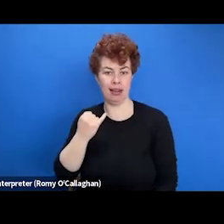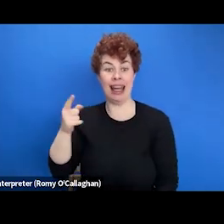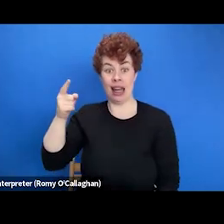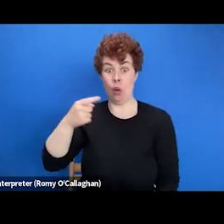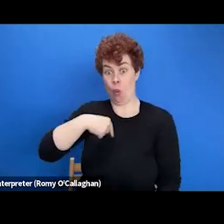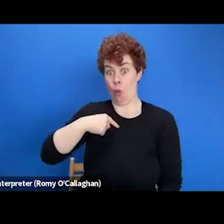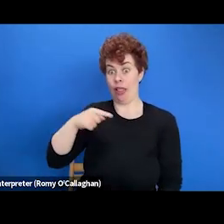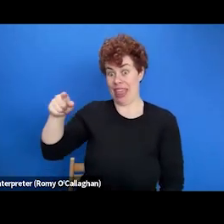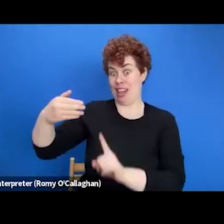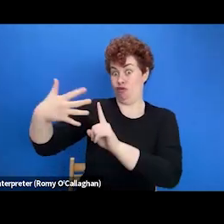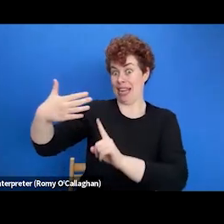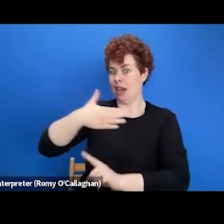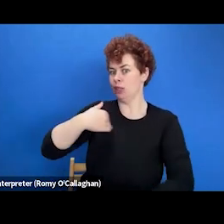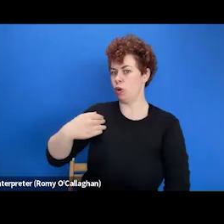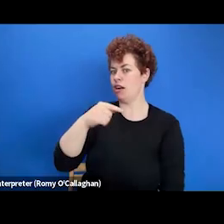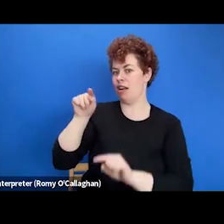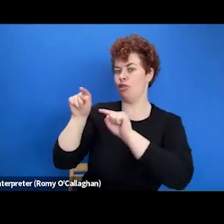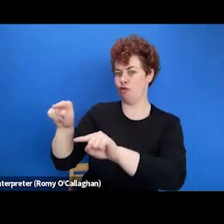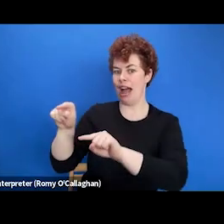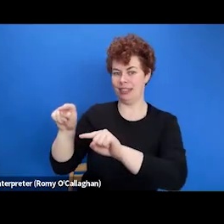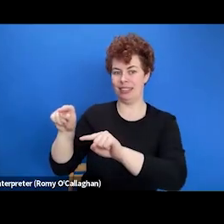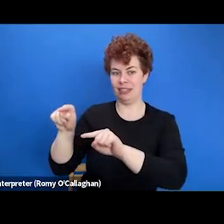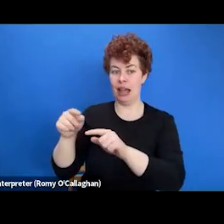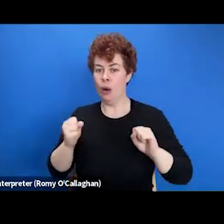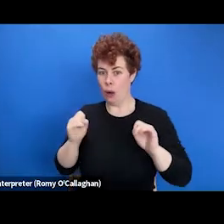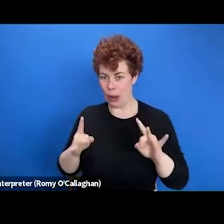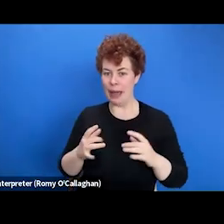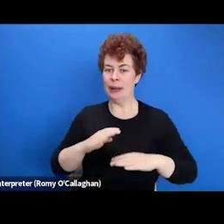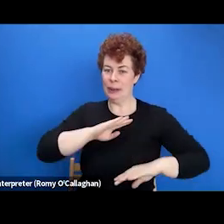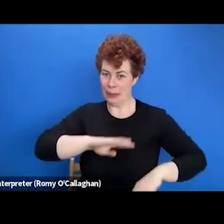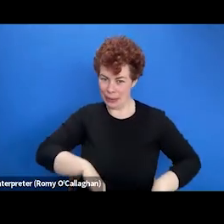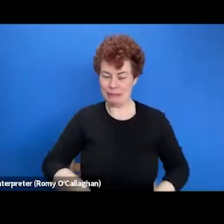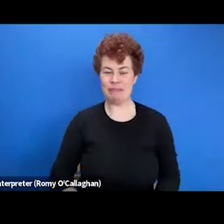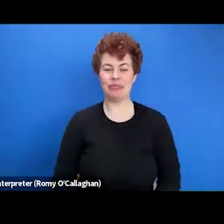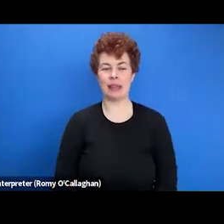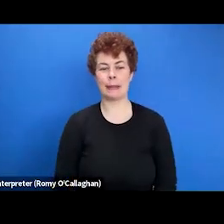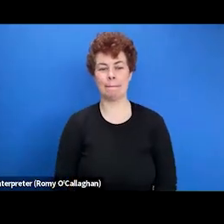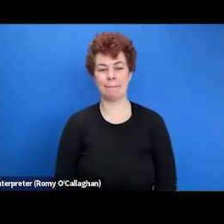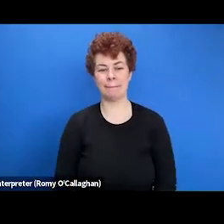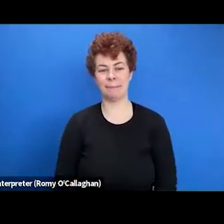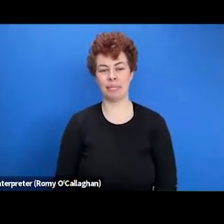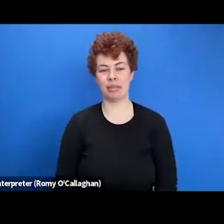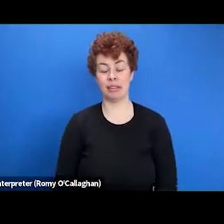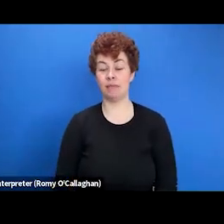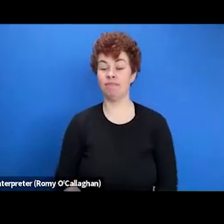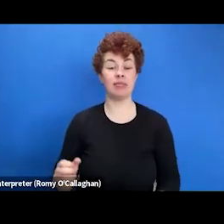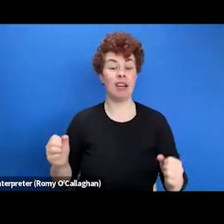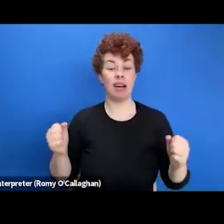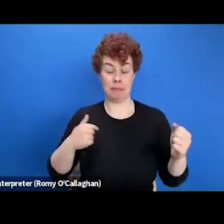and they put a lot of pressure, a lot of resources in that. So all this